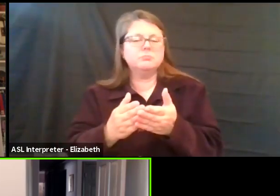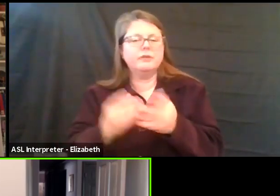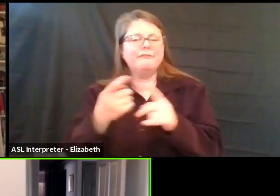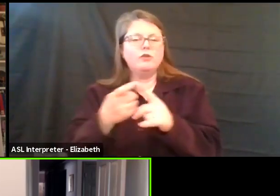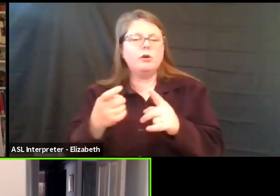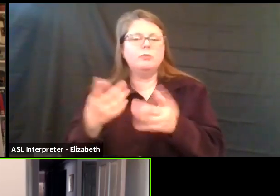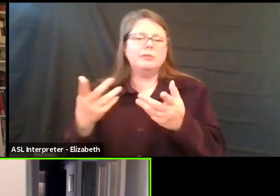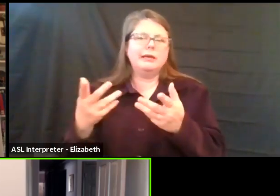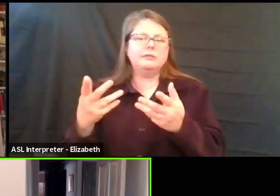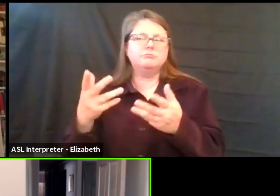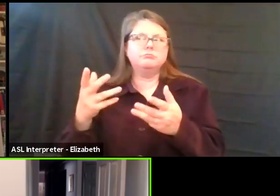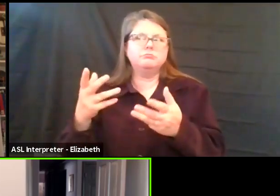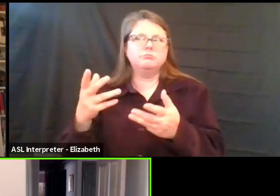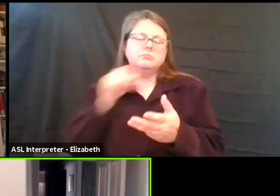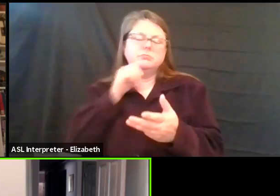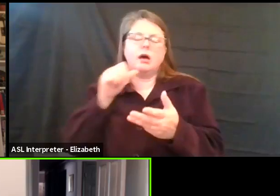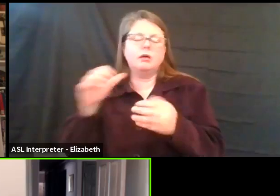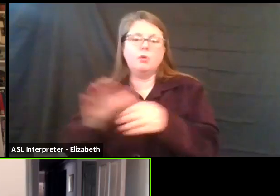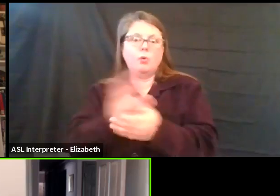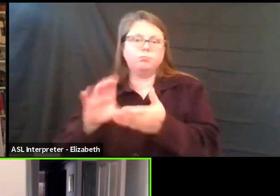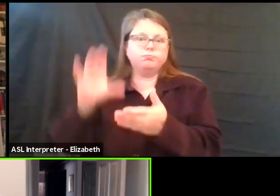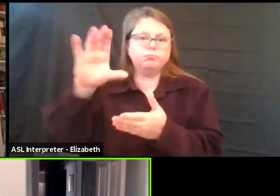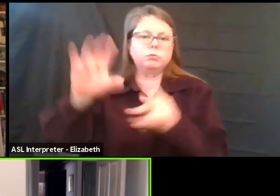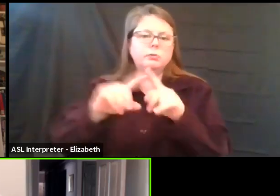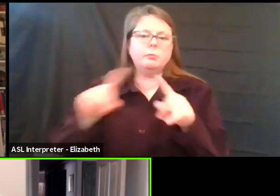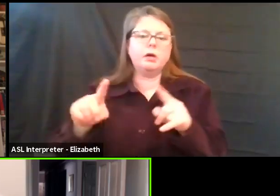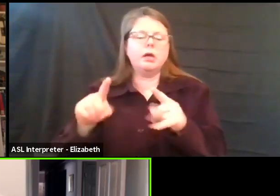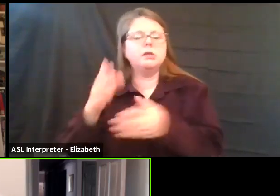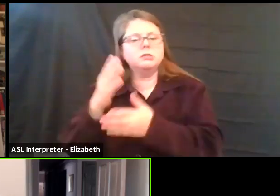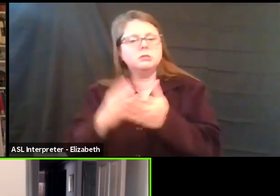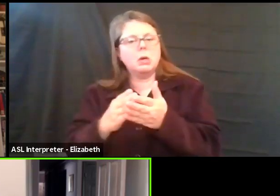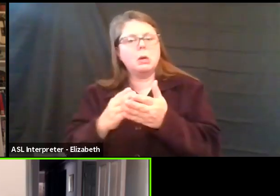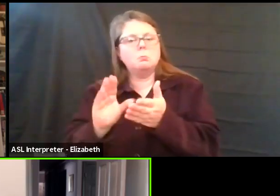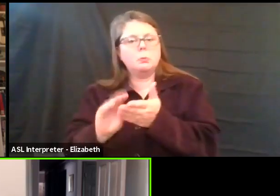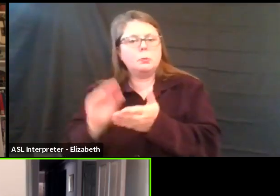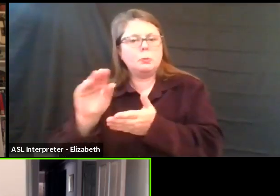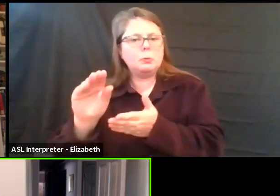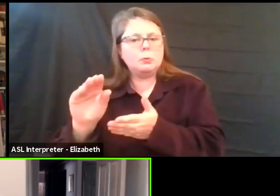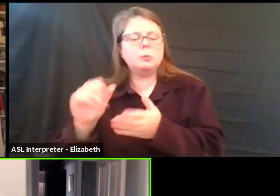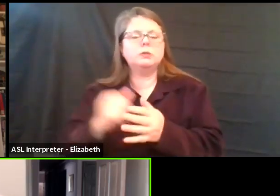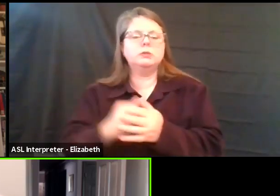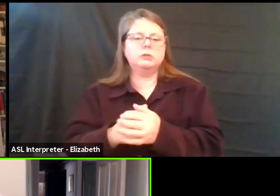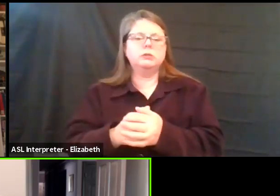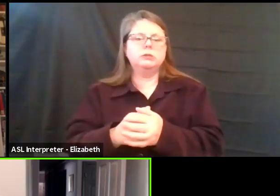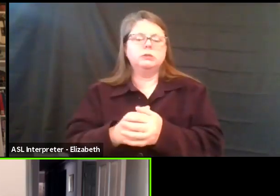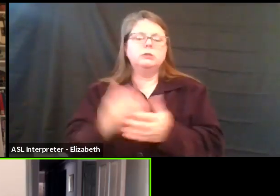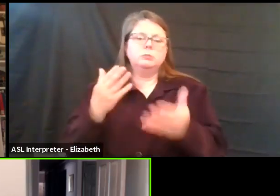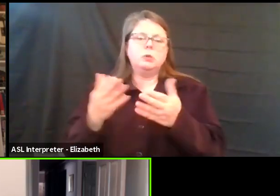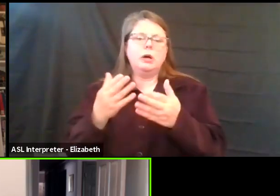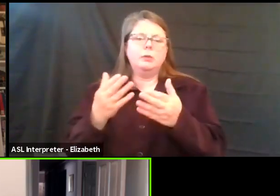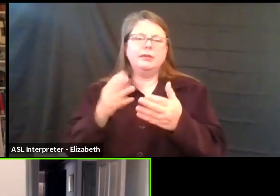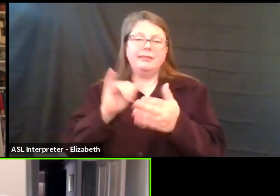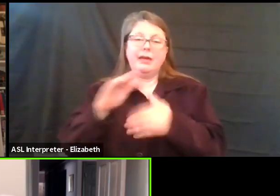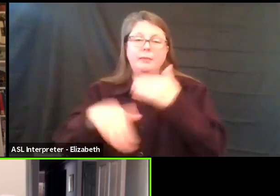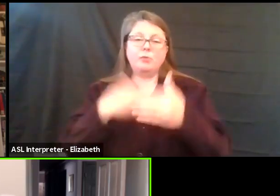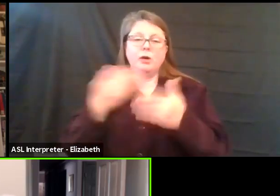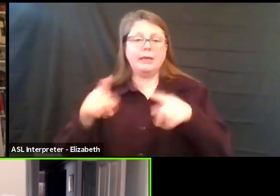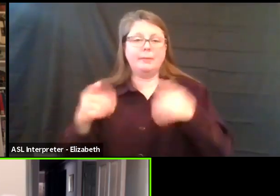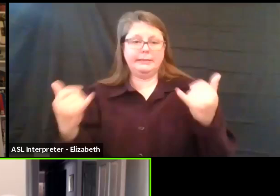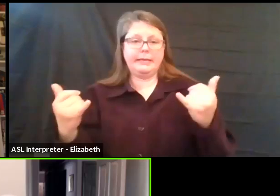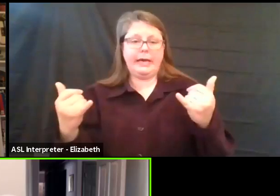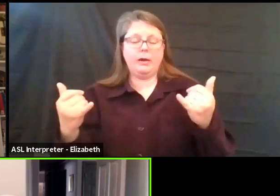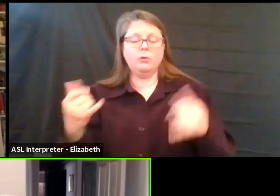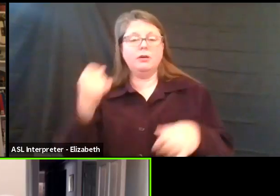now. These are very emotional situations. I can tell you that before I became a senior